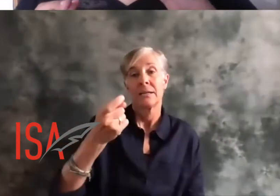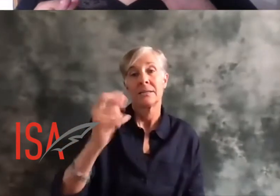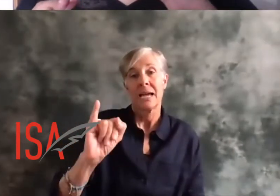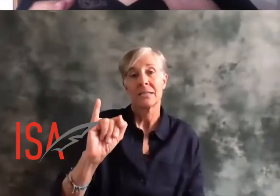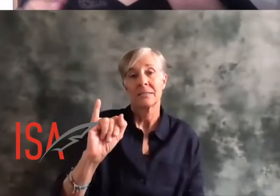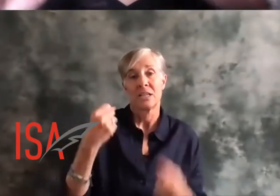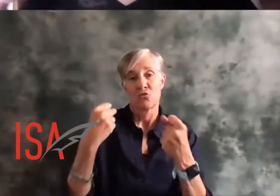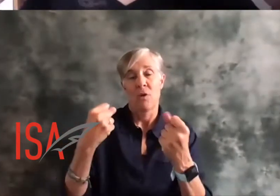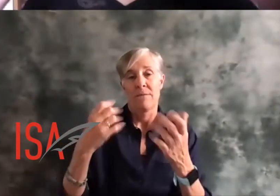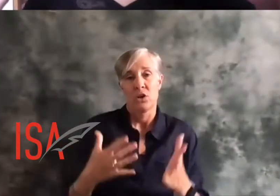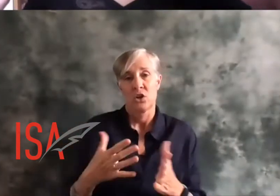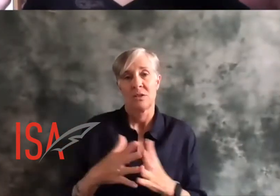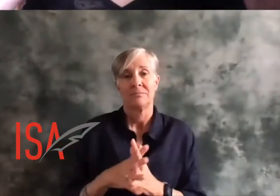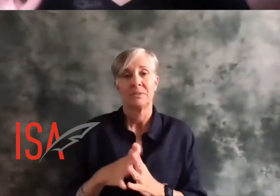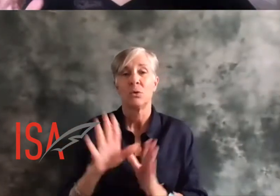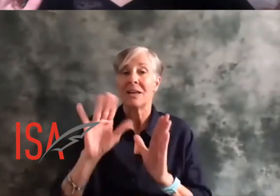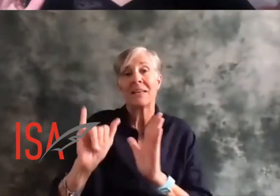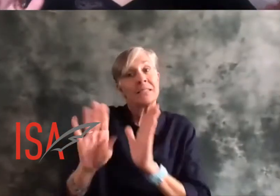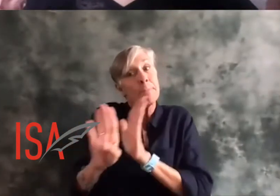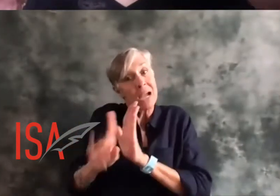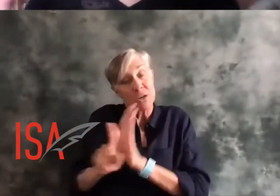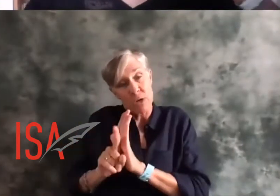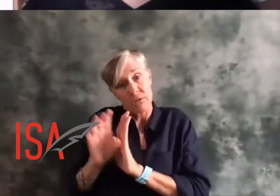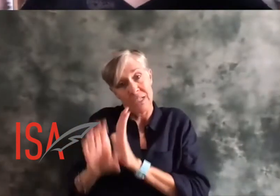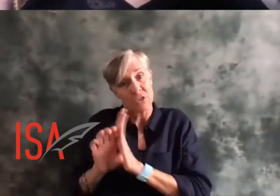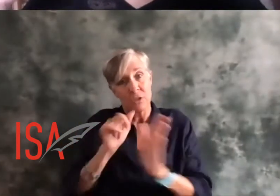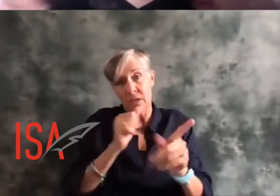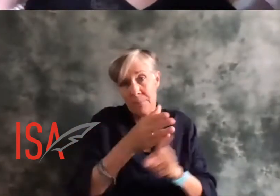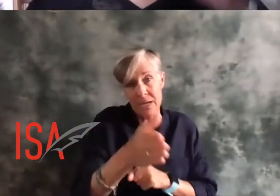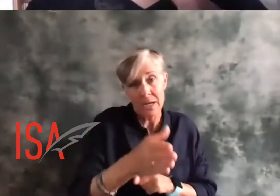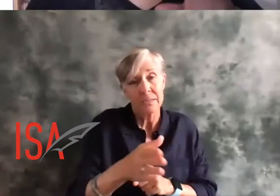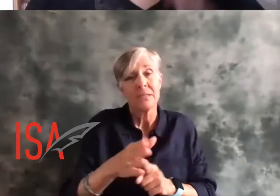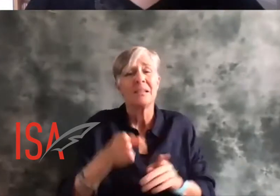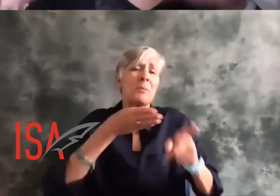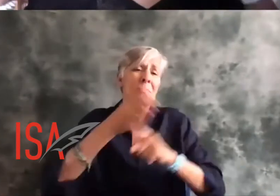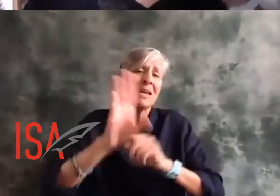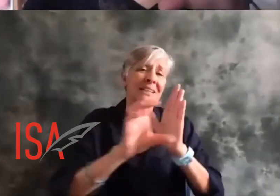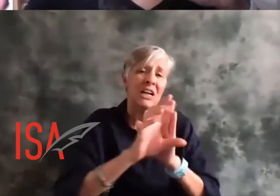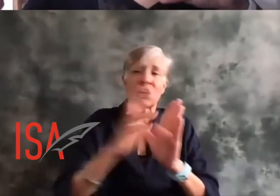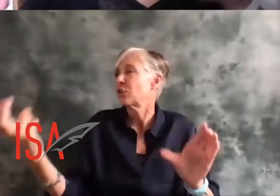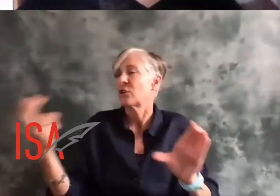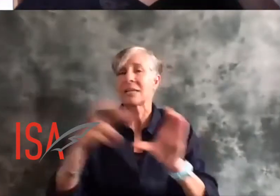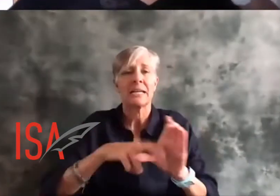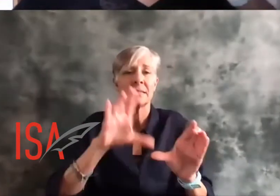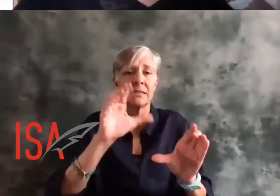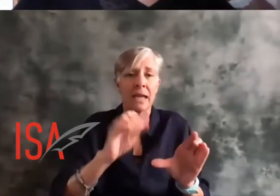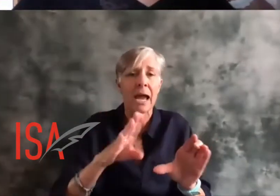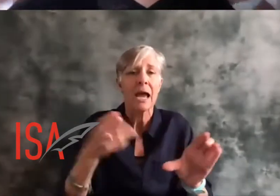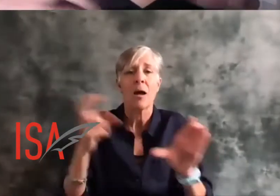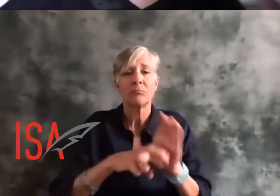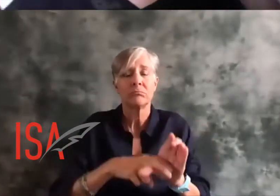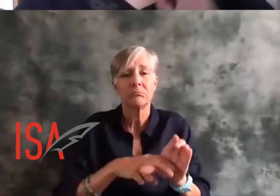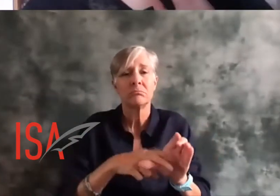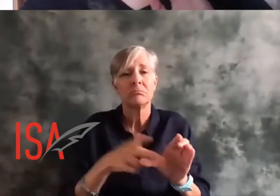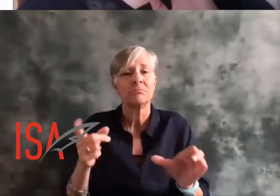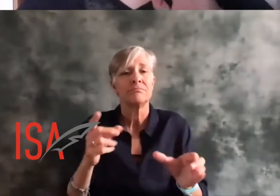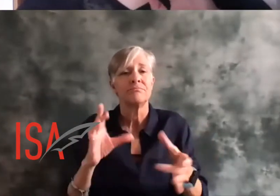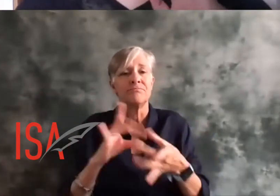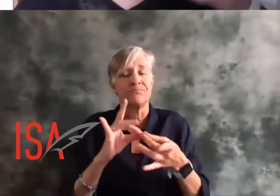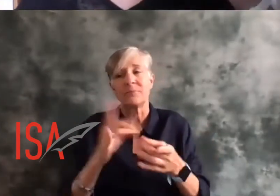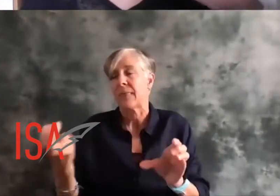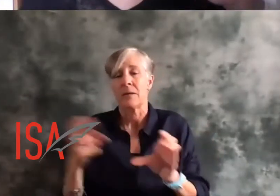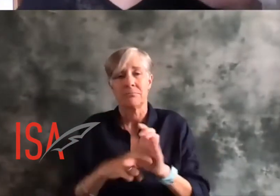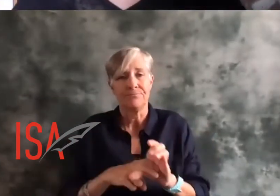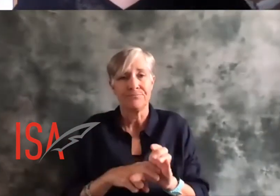could, as a background character, not as a main character, just your main character is getting a cab, they have some story point discussed, and they hop